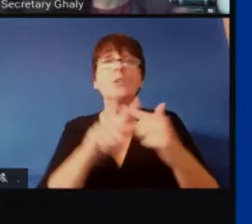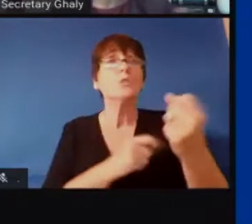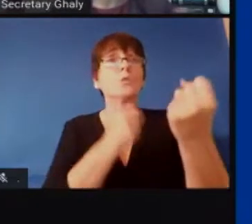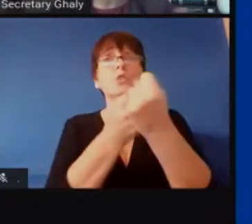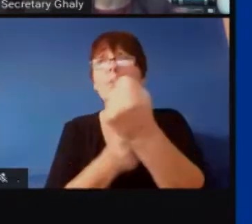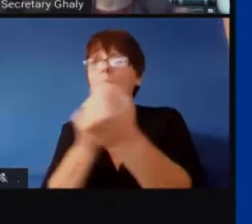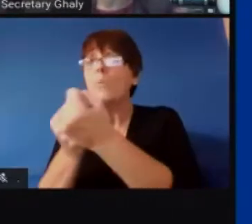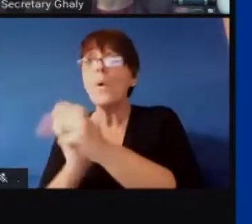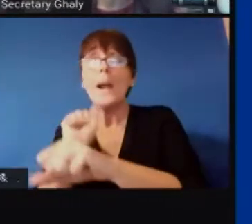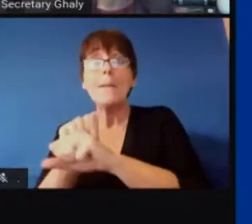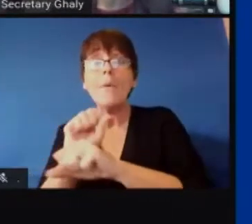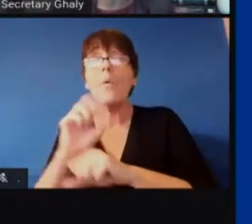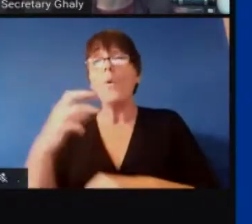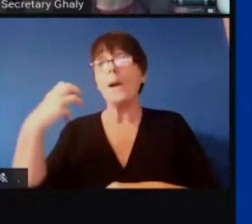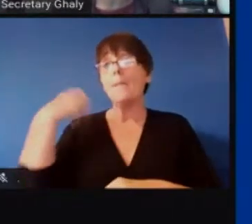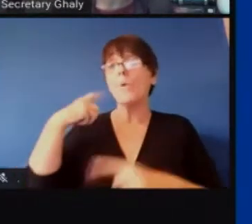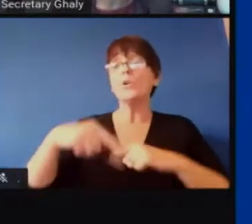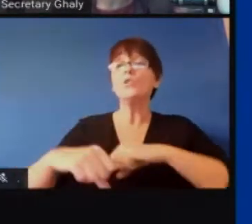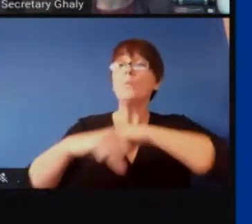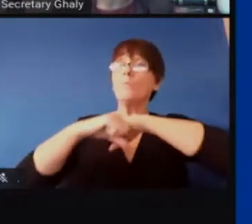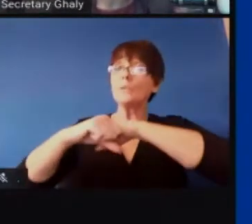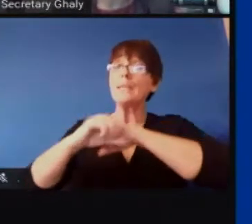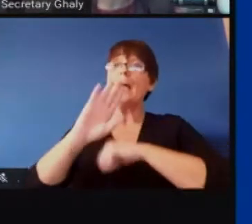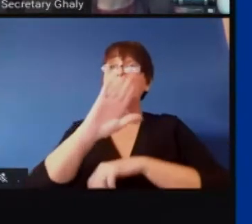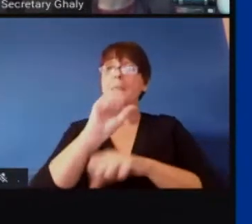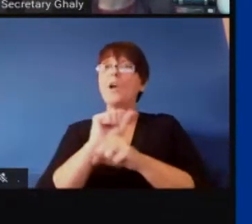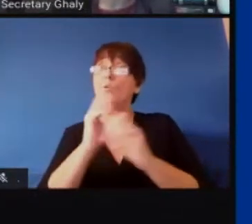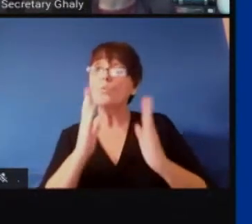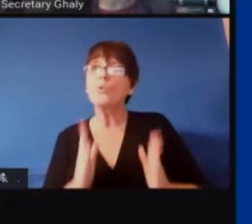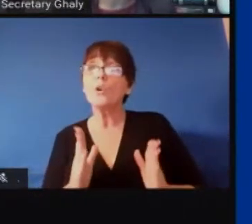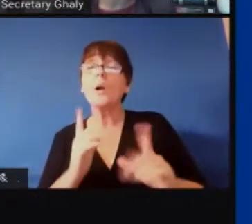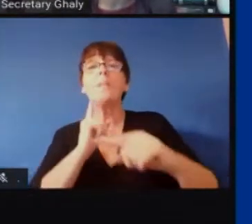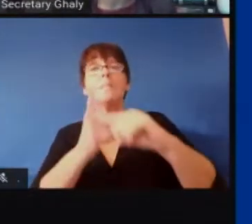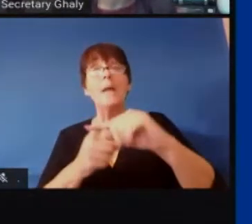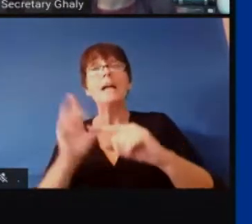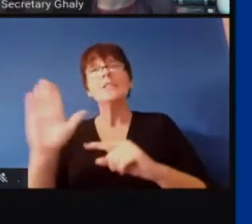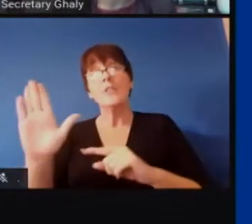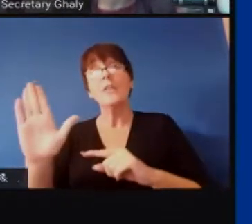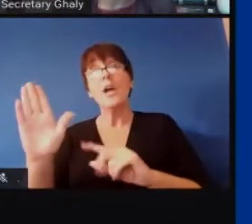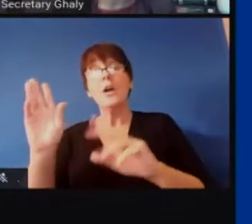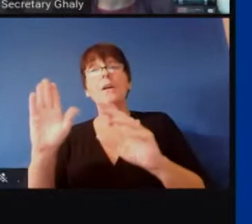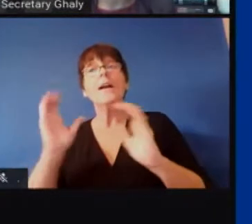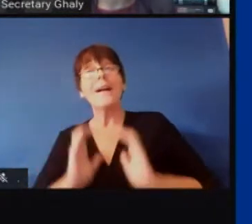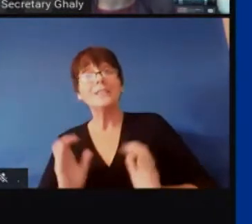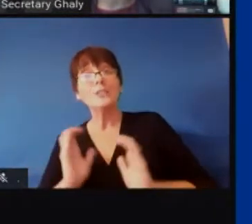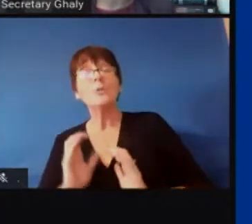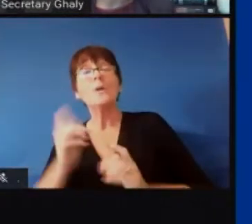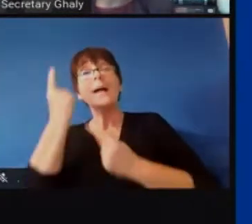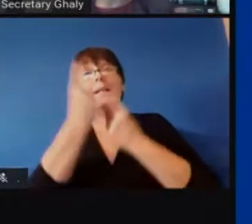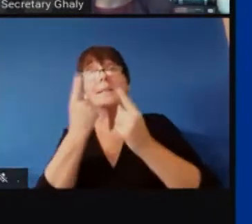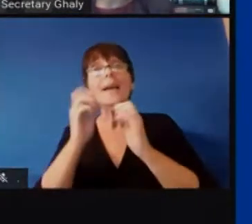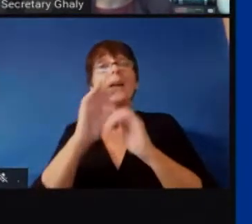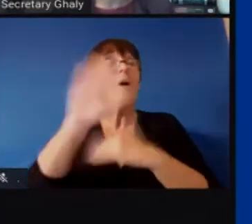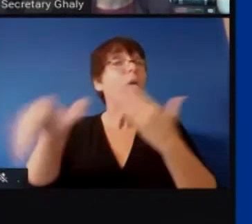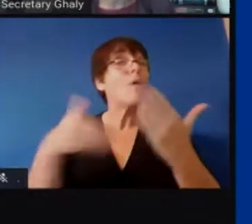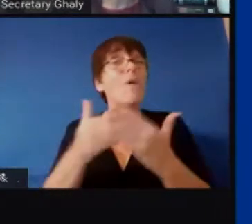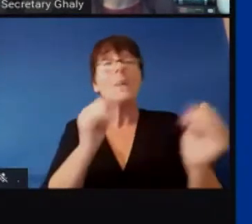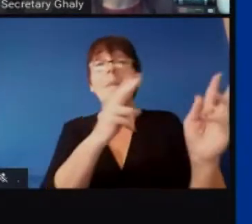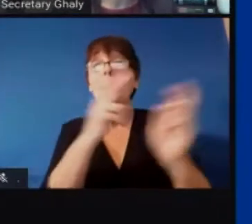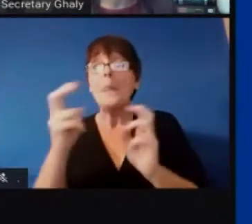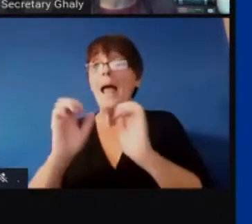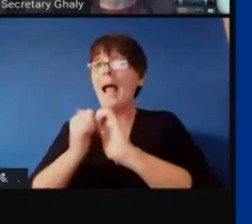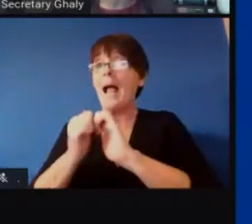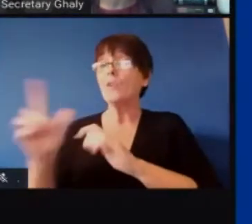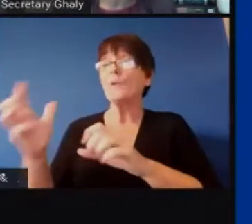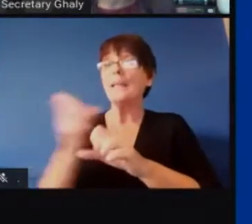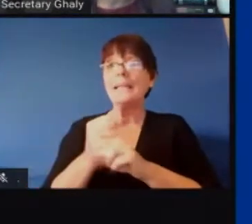employees or employers to help protect their workers and as well as their patrons, and be thinking about all of these issues around how do they get